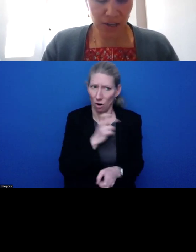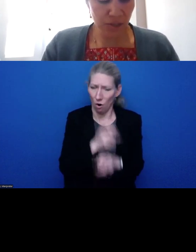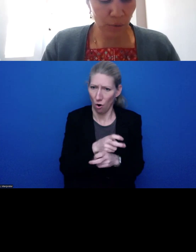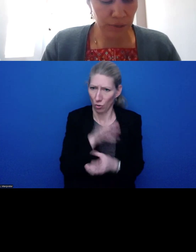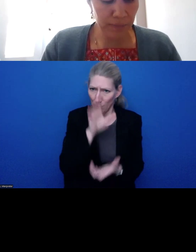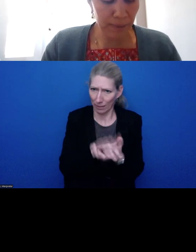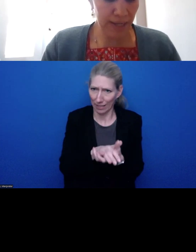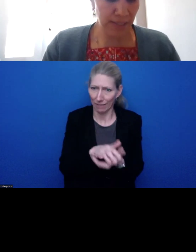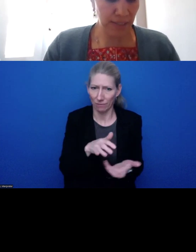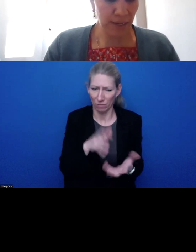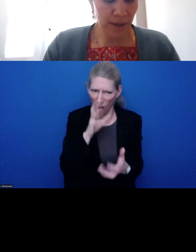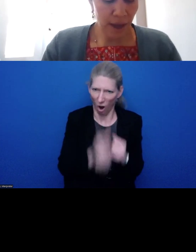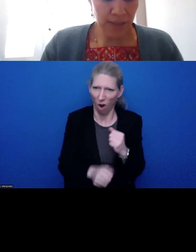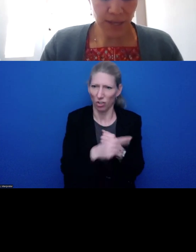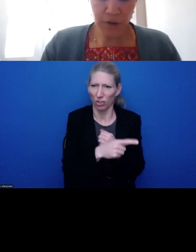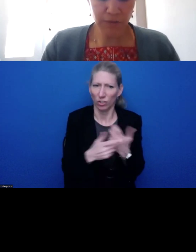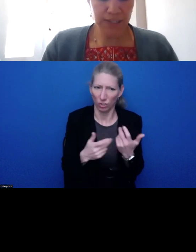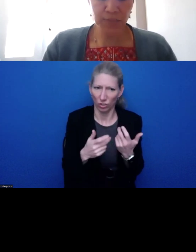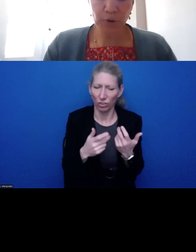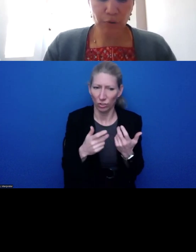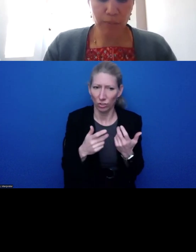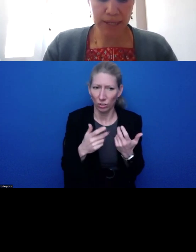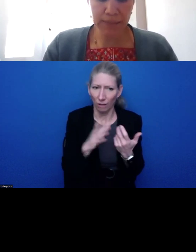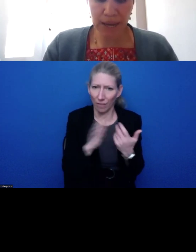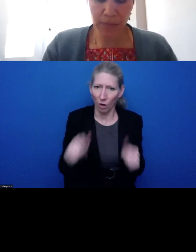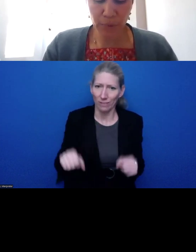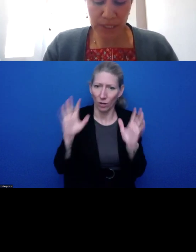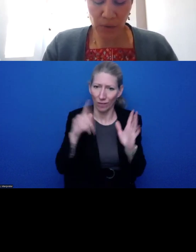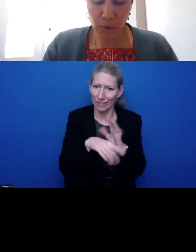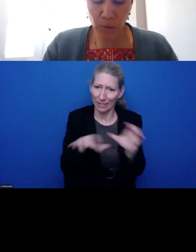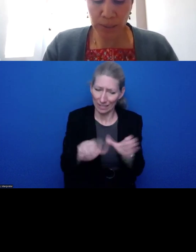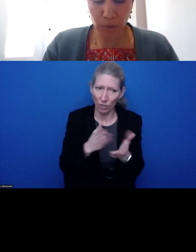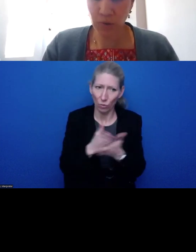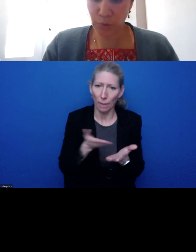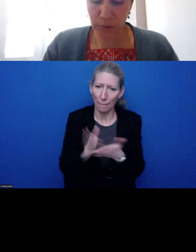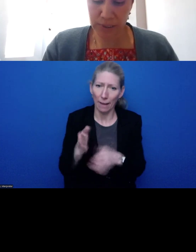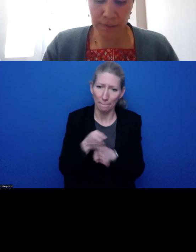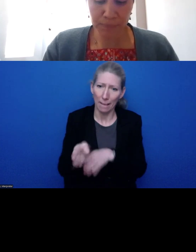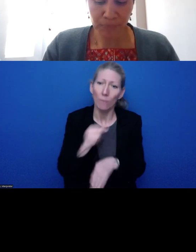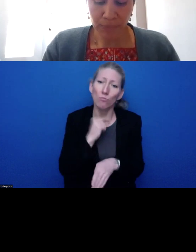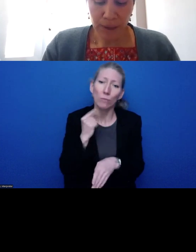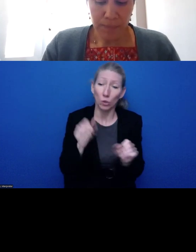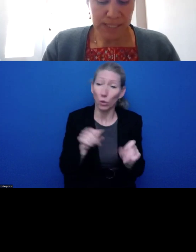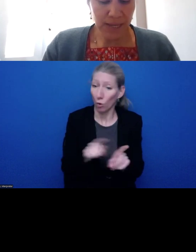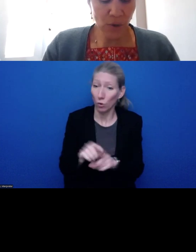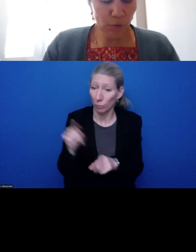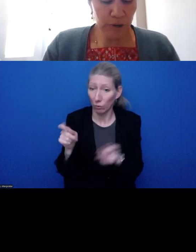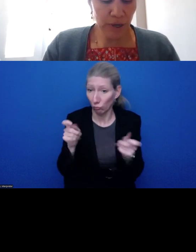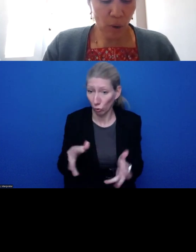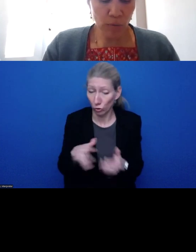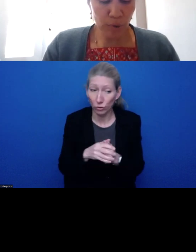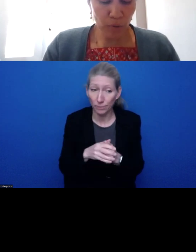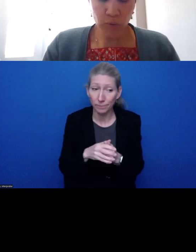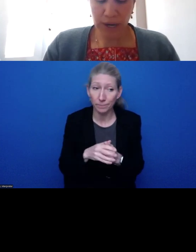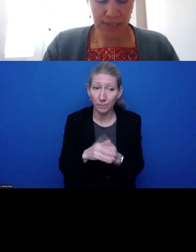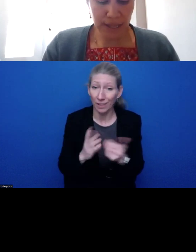the hardness of the penances and sacrifices performed by the main priests who could be also rulers. Besides offering